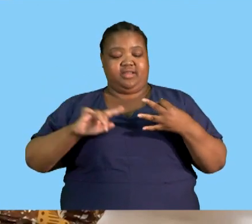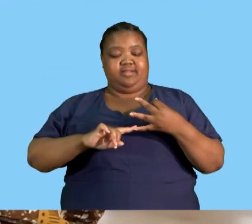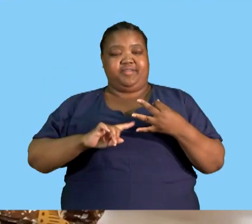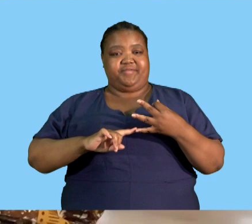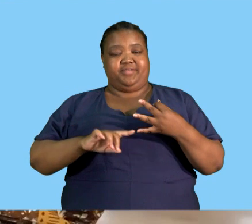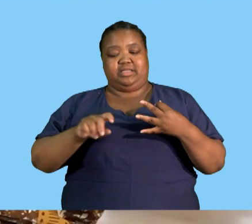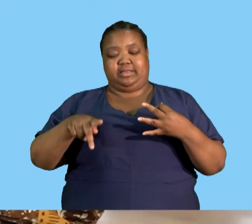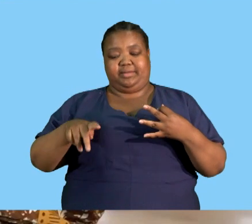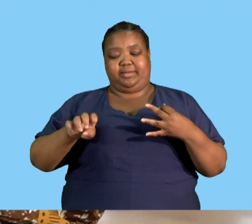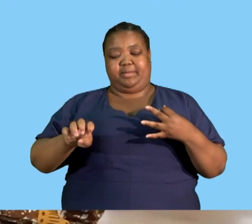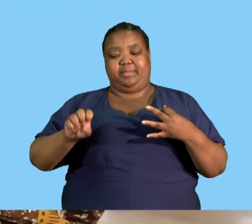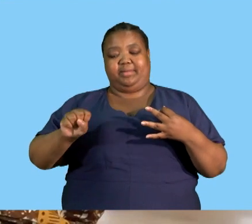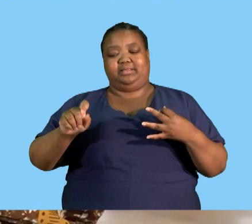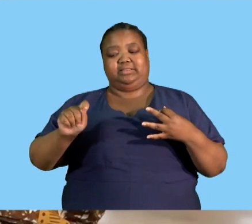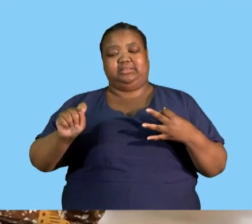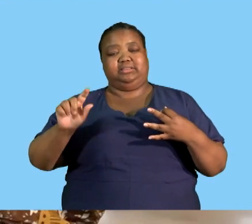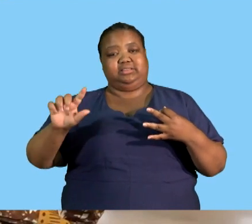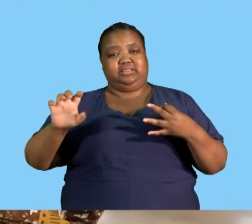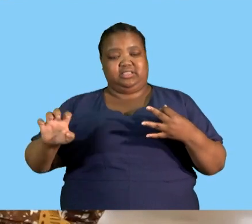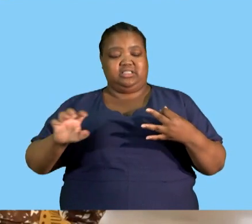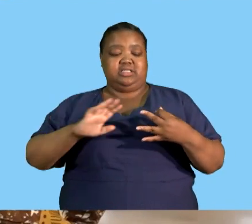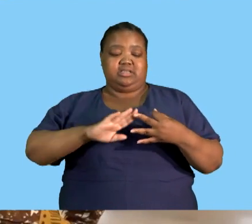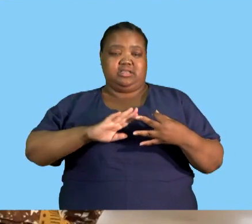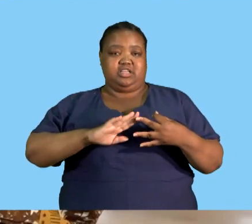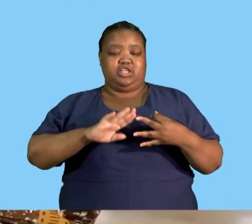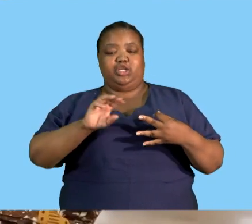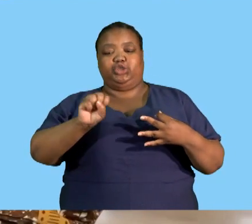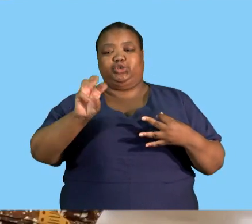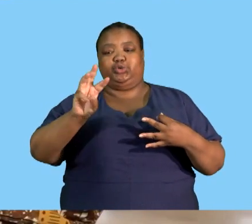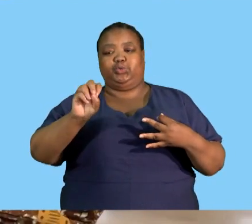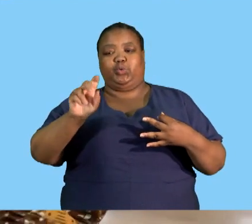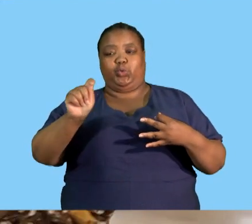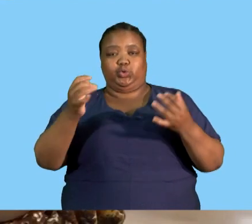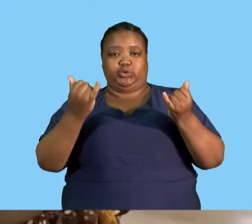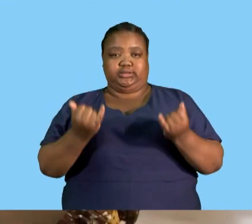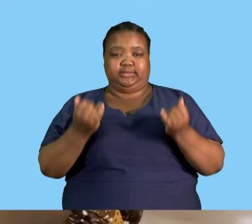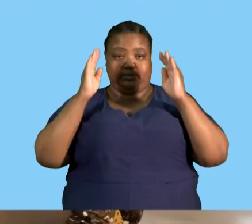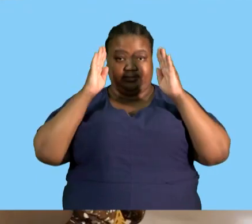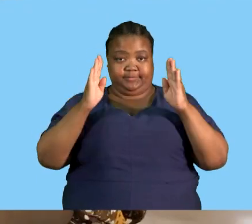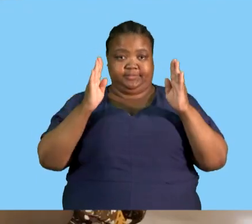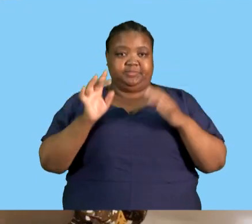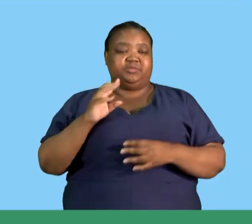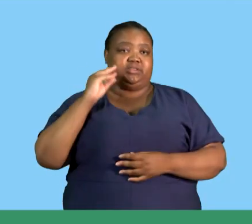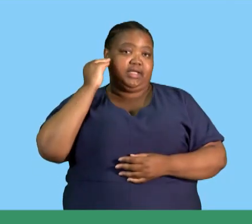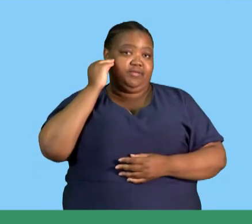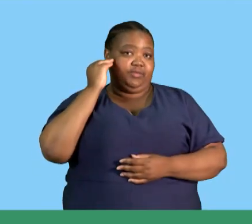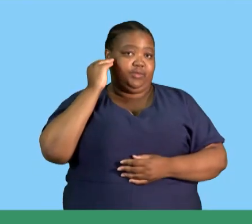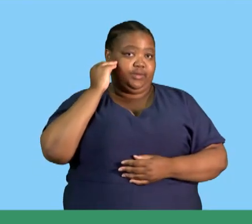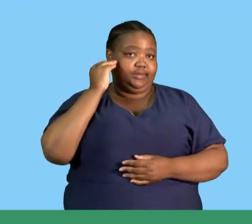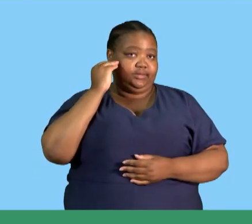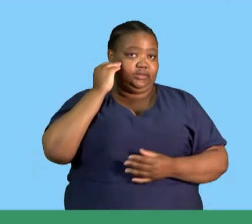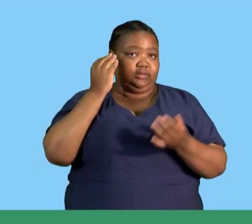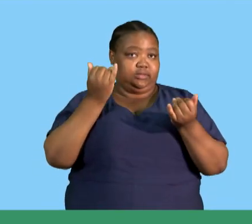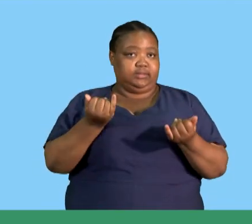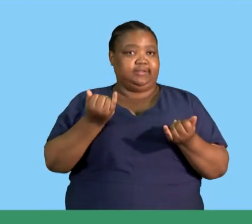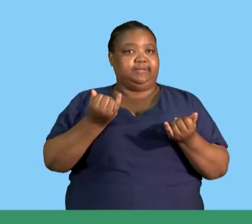We'll basically be focusing on the compilation of a SWOT analysis. It says here, the information is provided, the